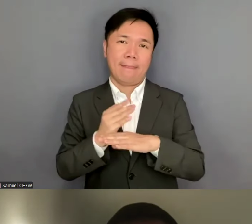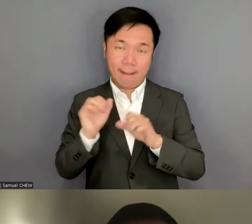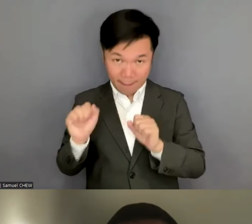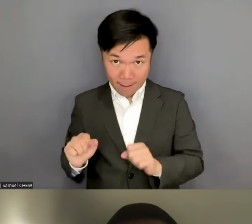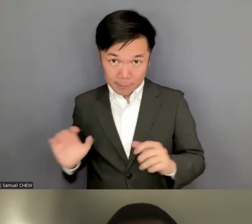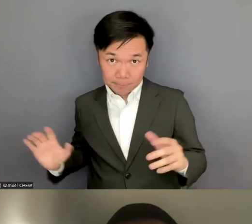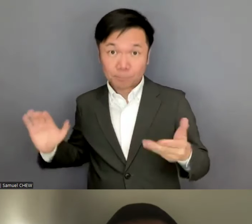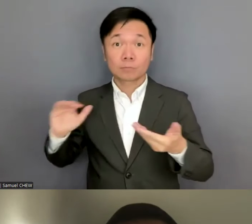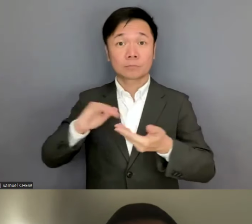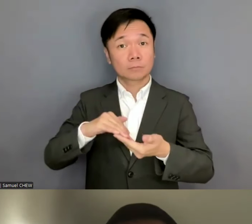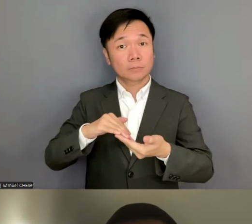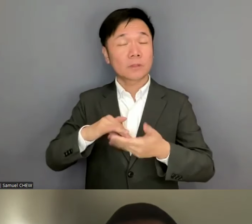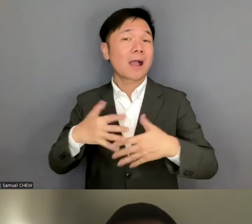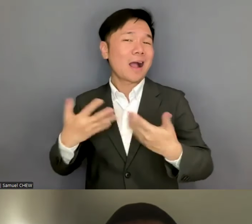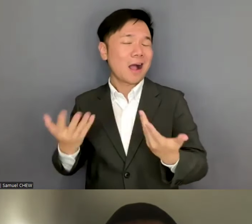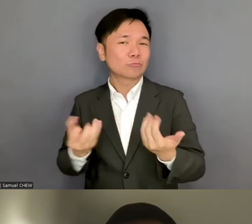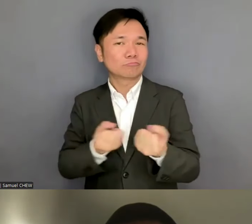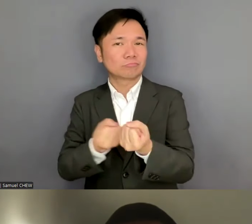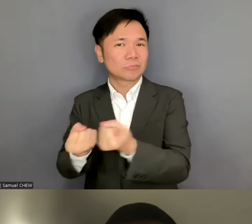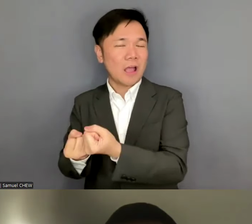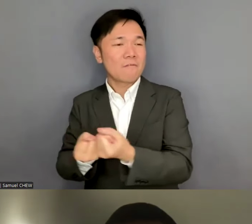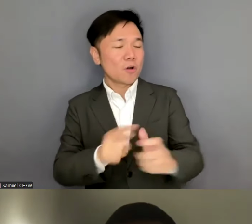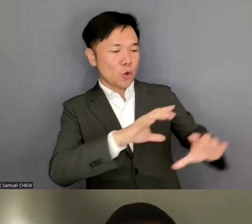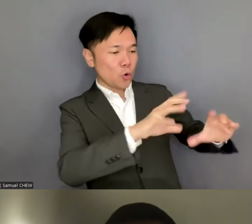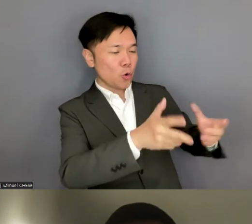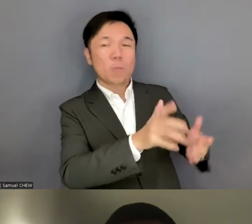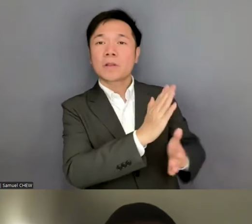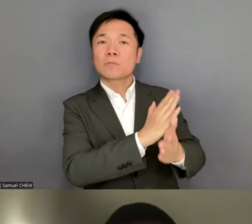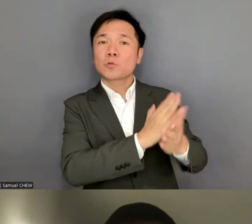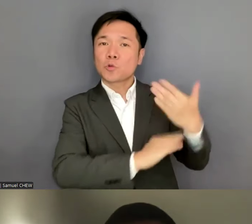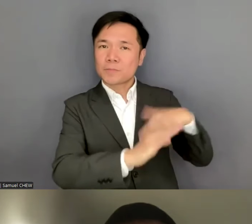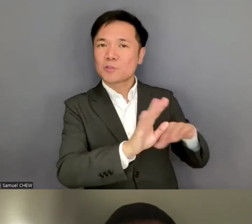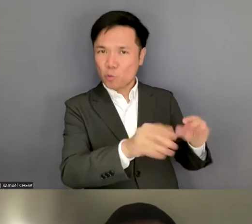and facilitate alliances with youth with disabilities?